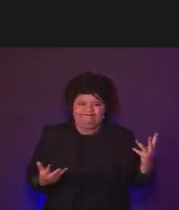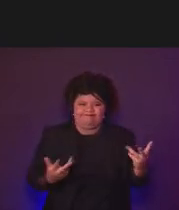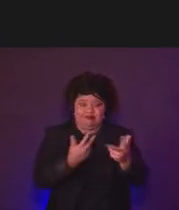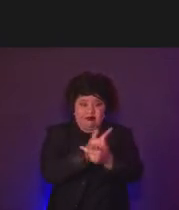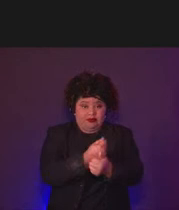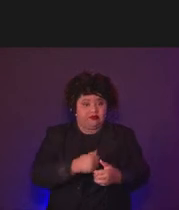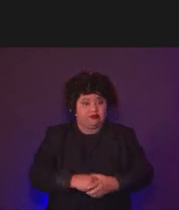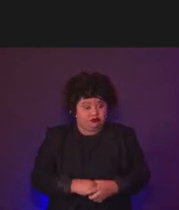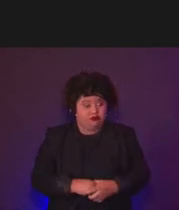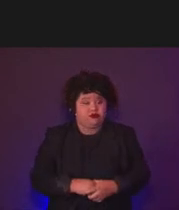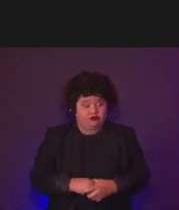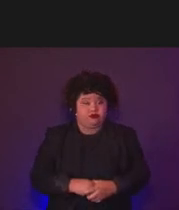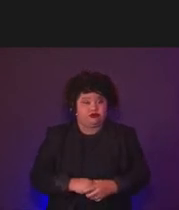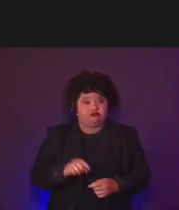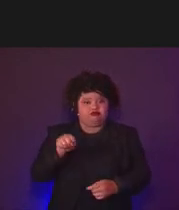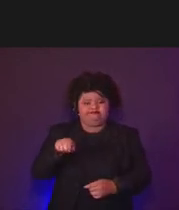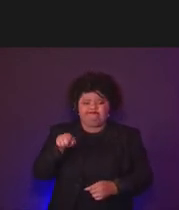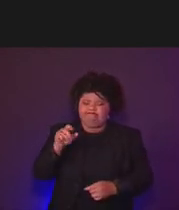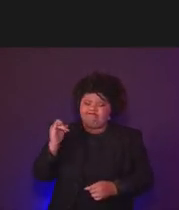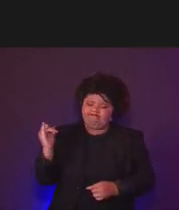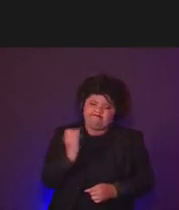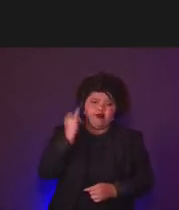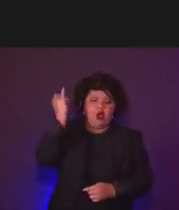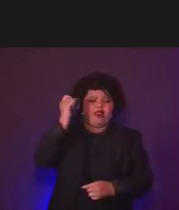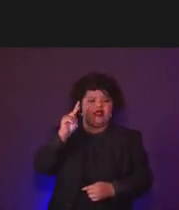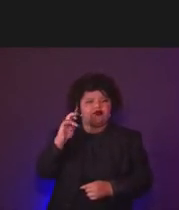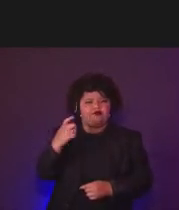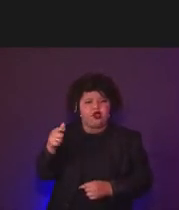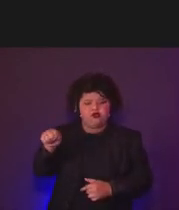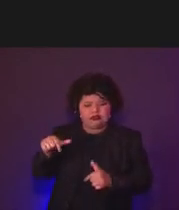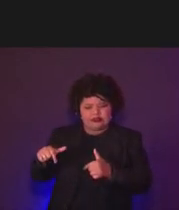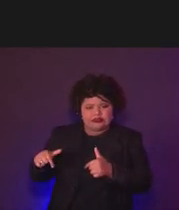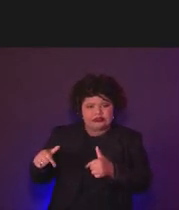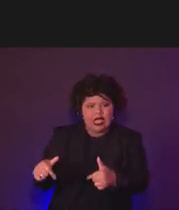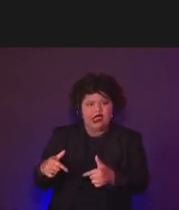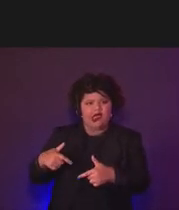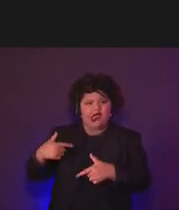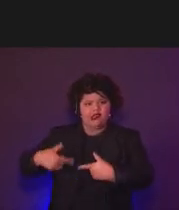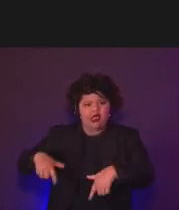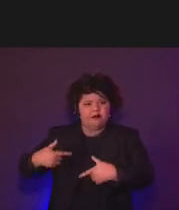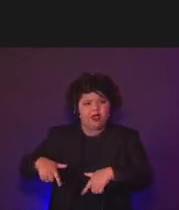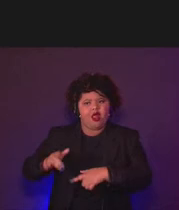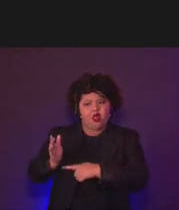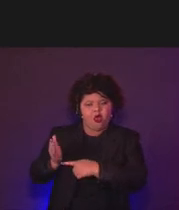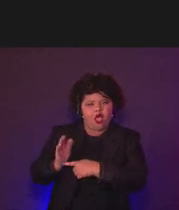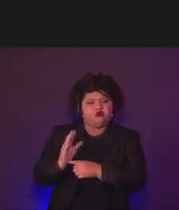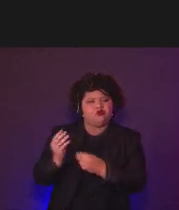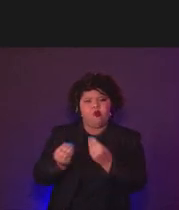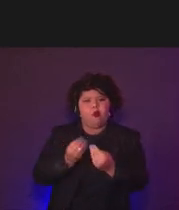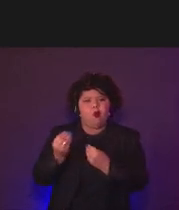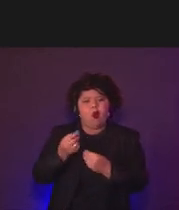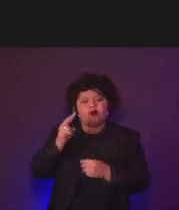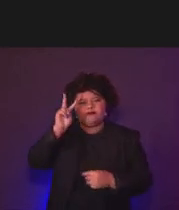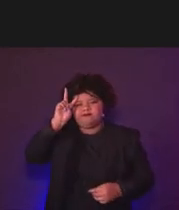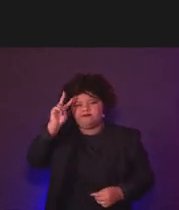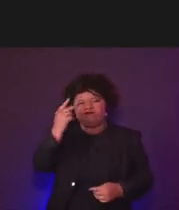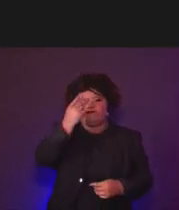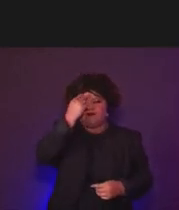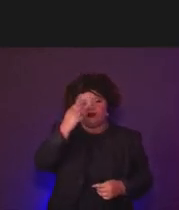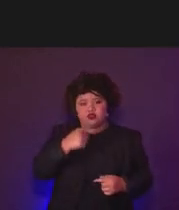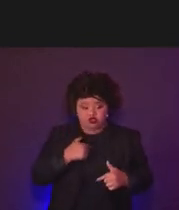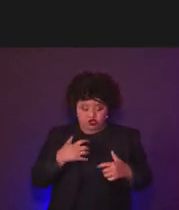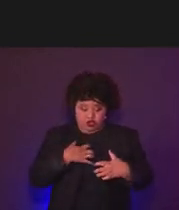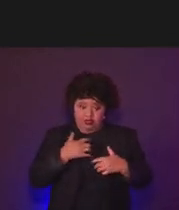was truly important what Phil was doing. It helped change the way we worked. I knew it was a